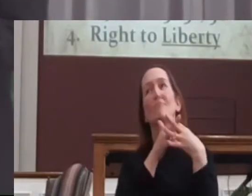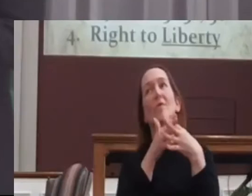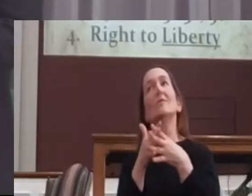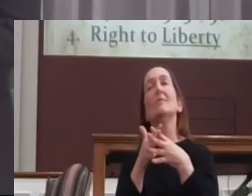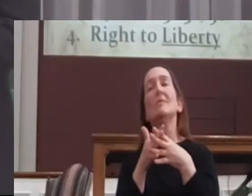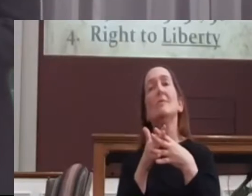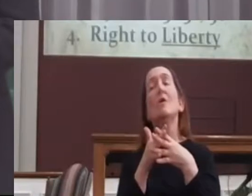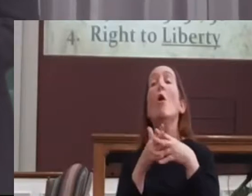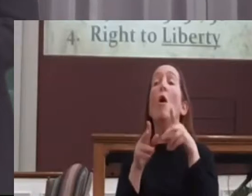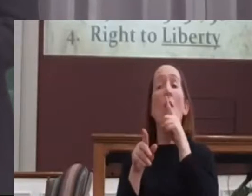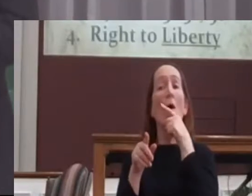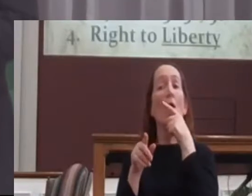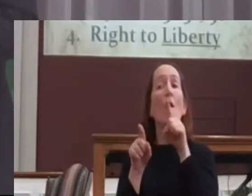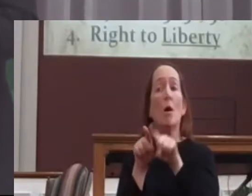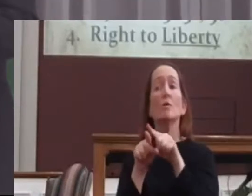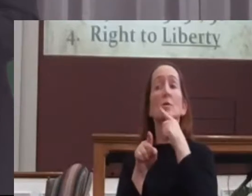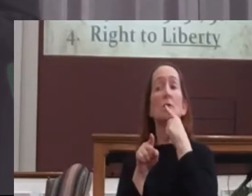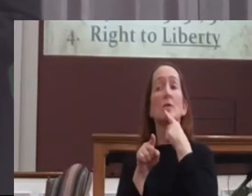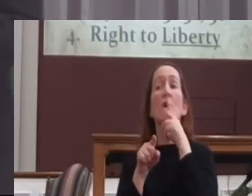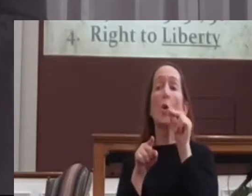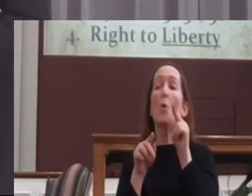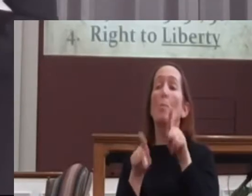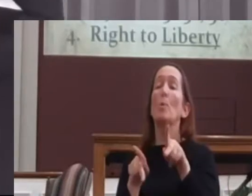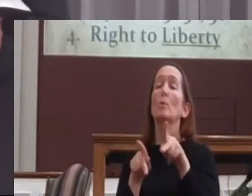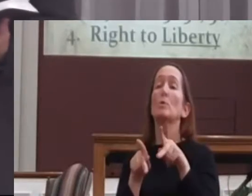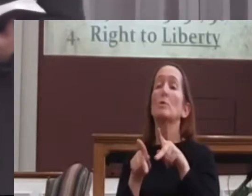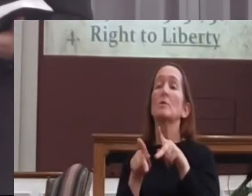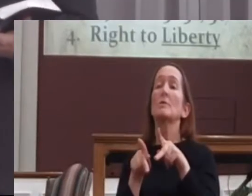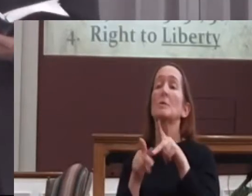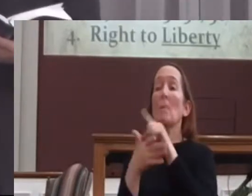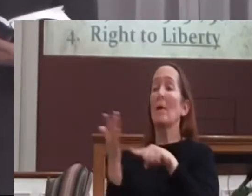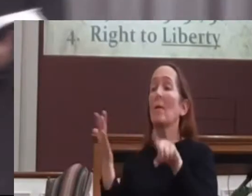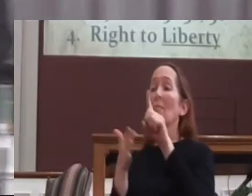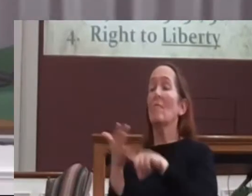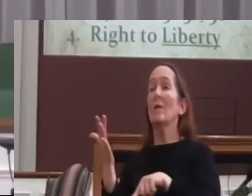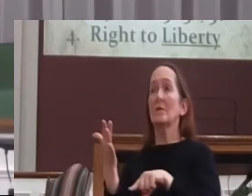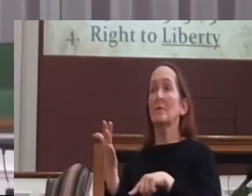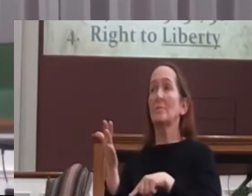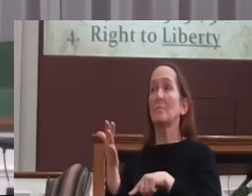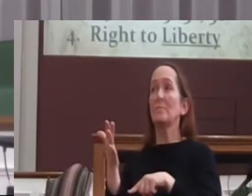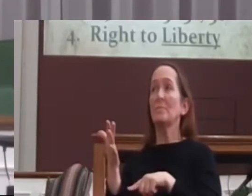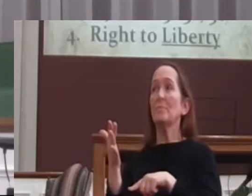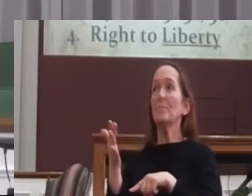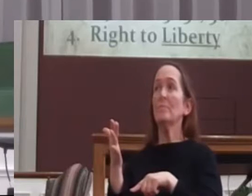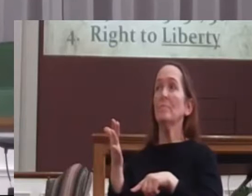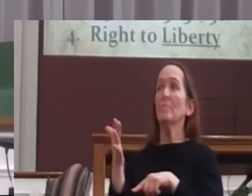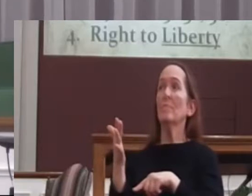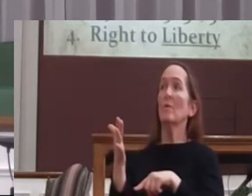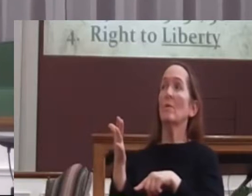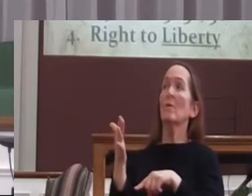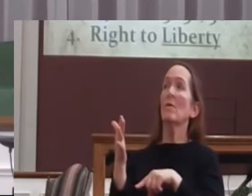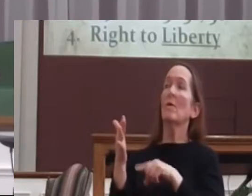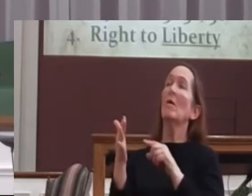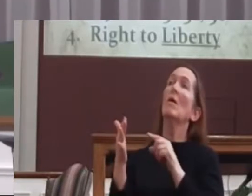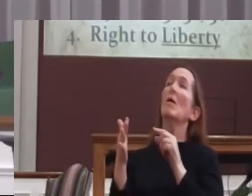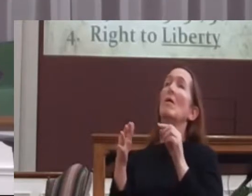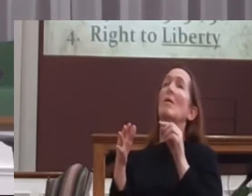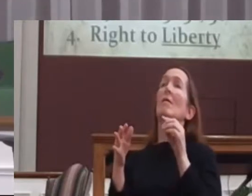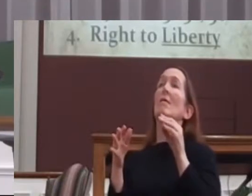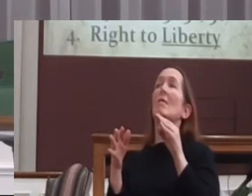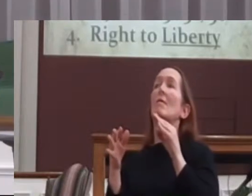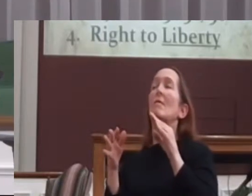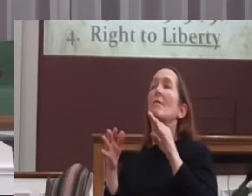It may also include statements such as, no person shall be convicted of treason unless on the testimony of two